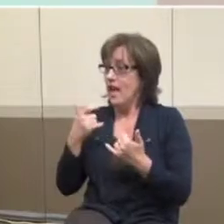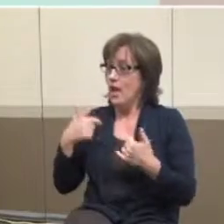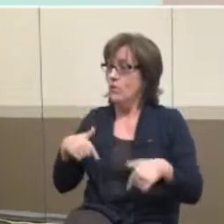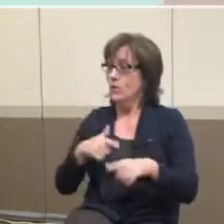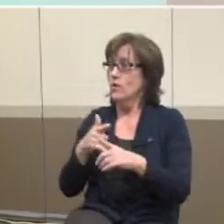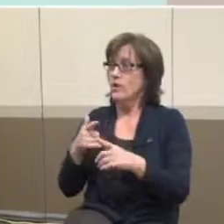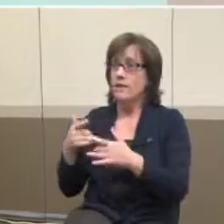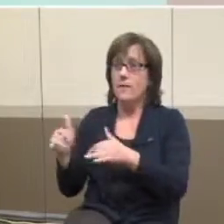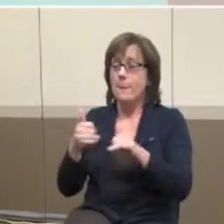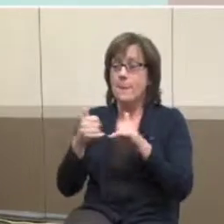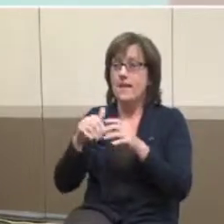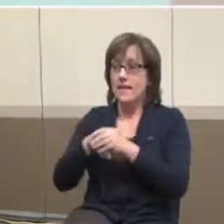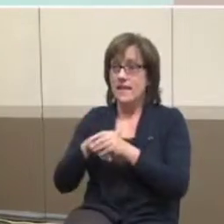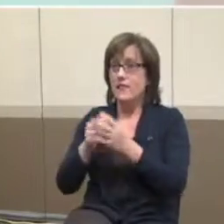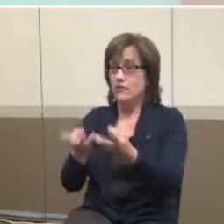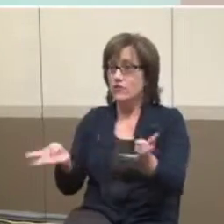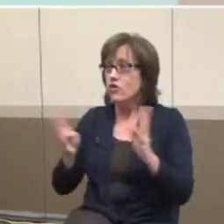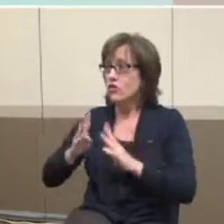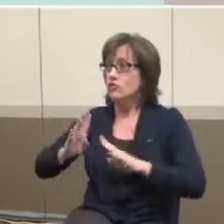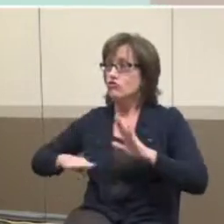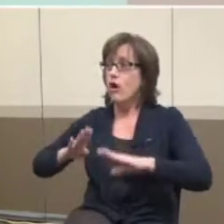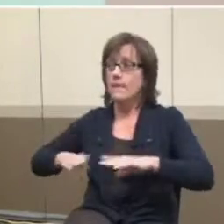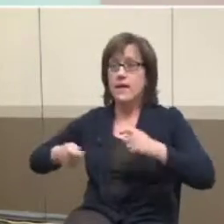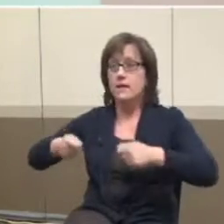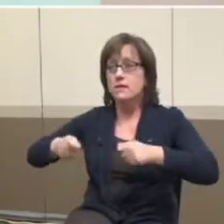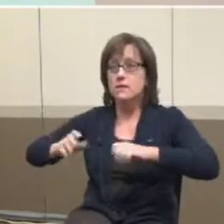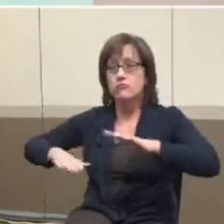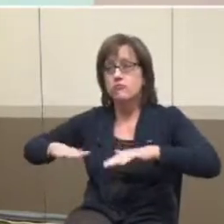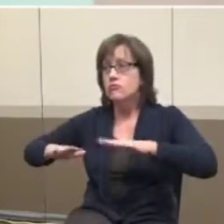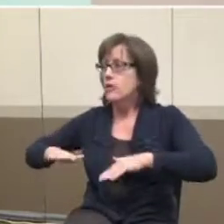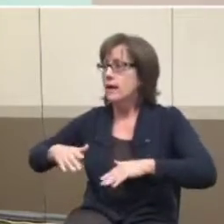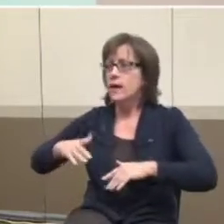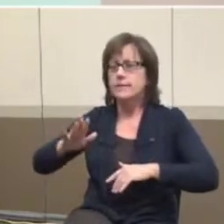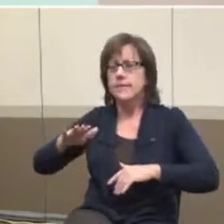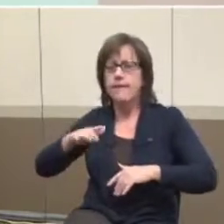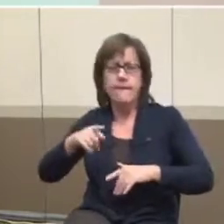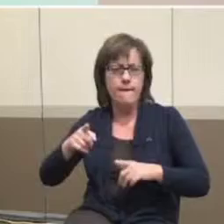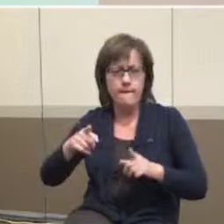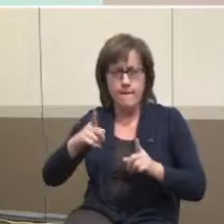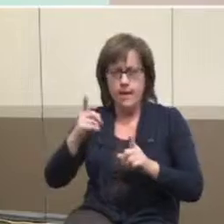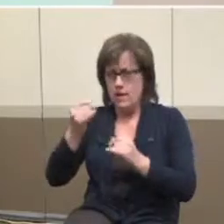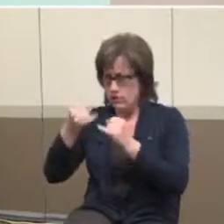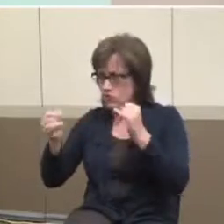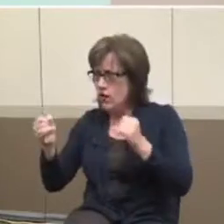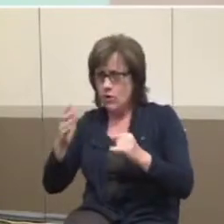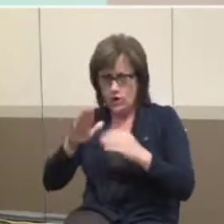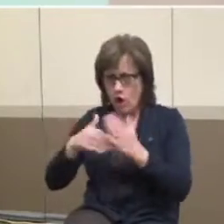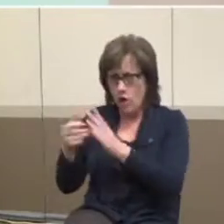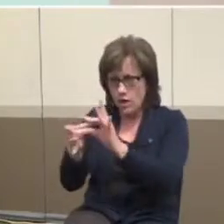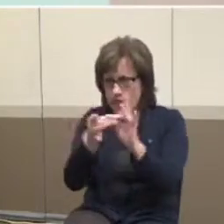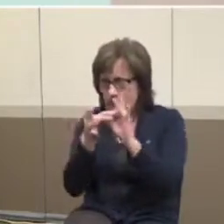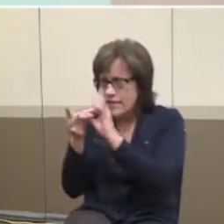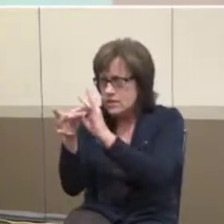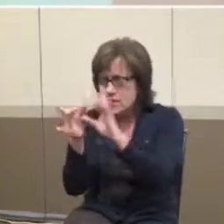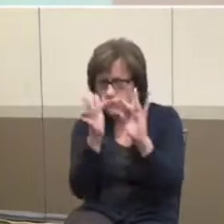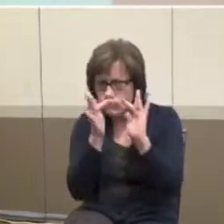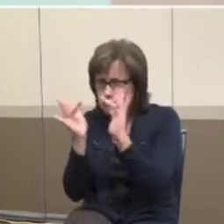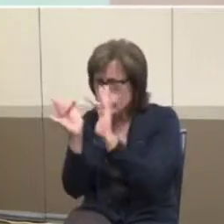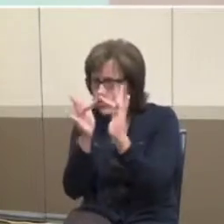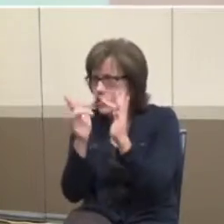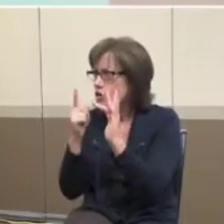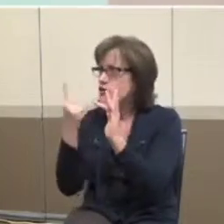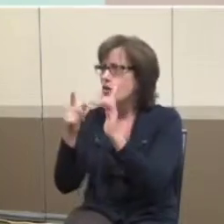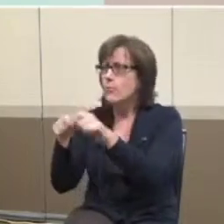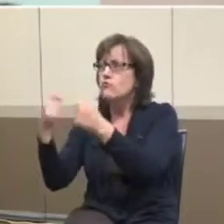we're in our circle doing drumming, I can say, okay, you know, is the string, are we connected? Is the string there, or